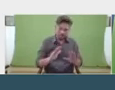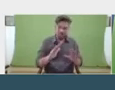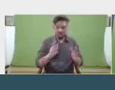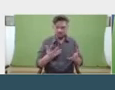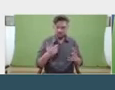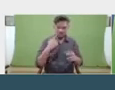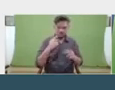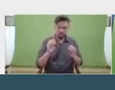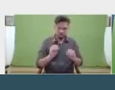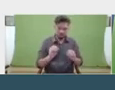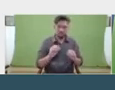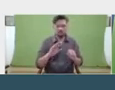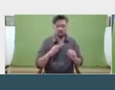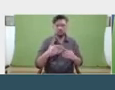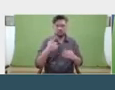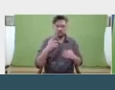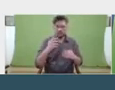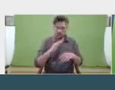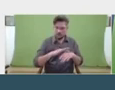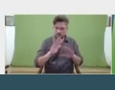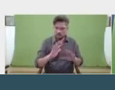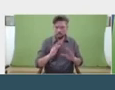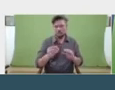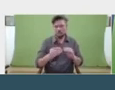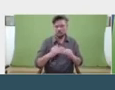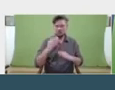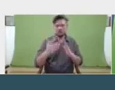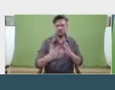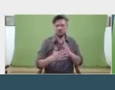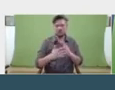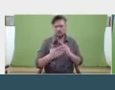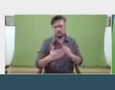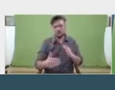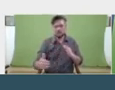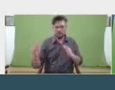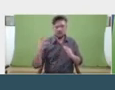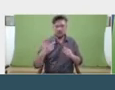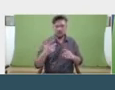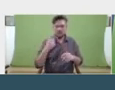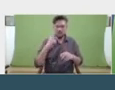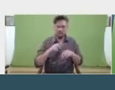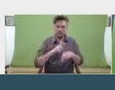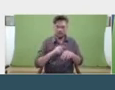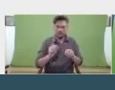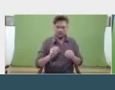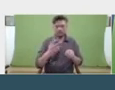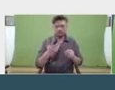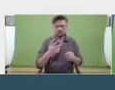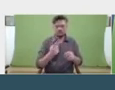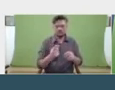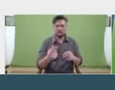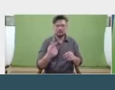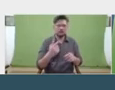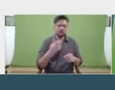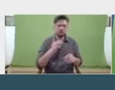the little bit of the technical part and there's no point going through it very fast uh like word order etc so